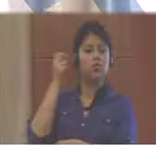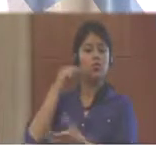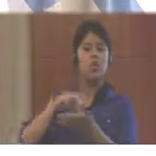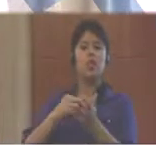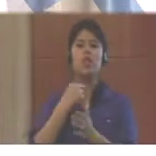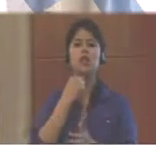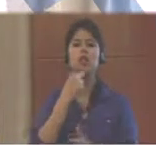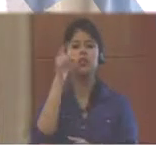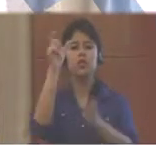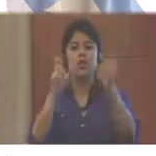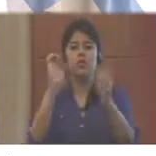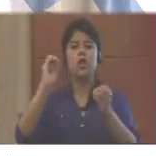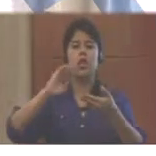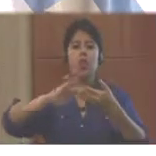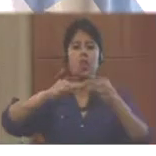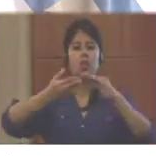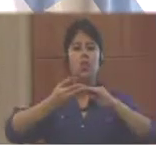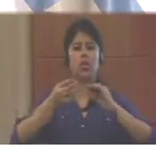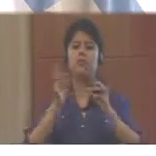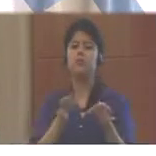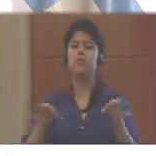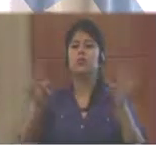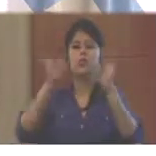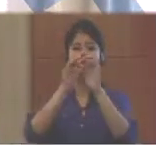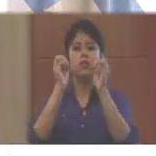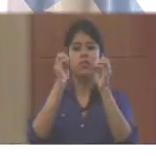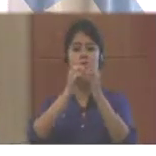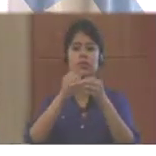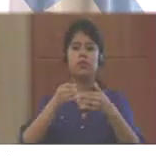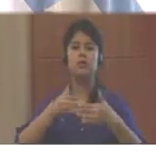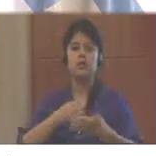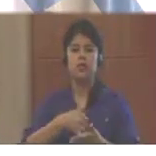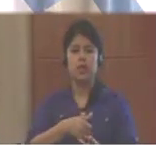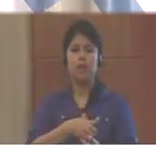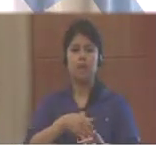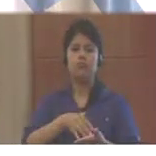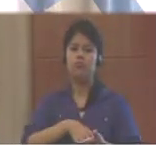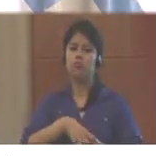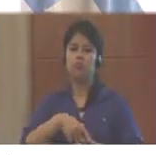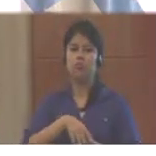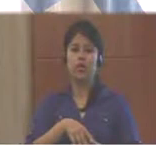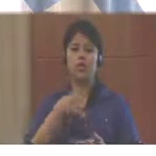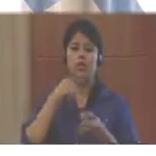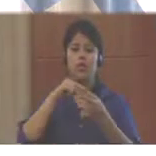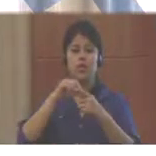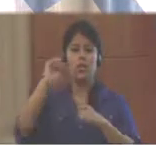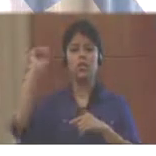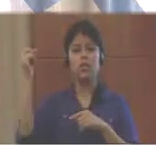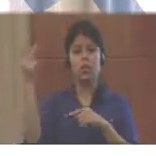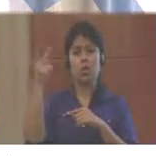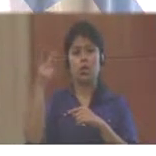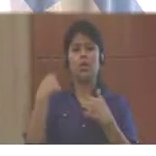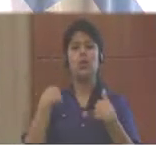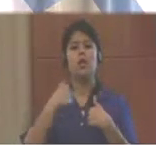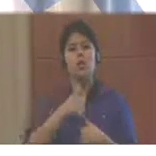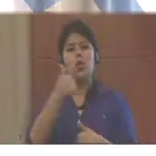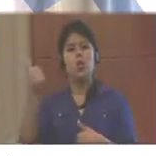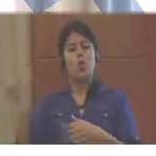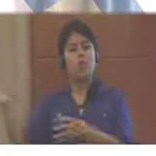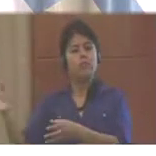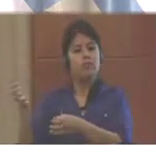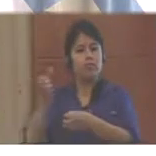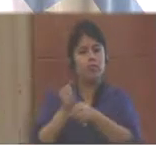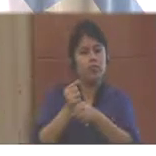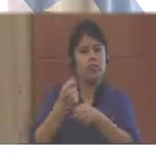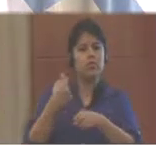of the people and the communities, and especially those that are more vulnerable. Secondly, I'd like to highlight another